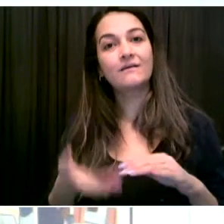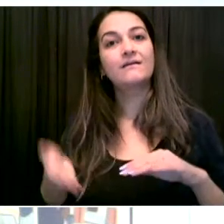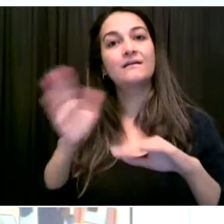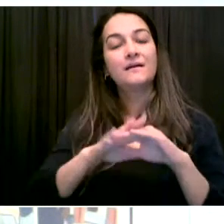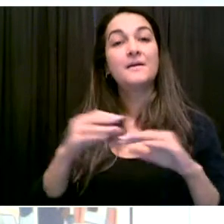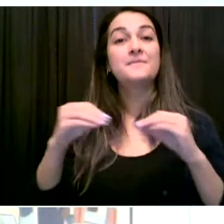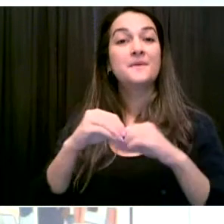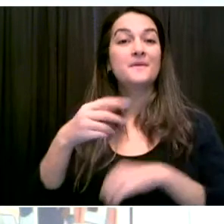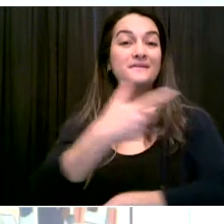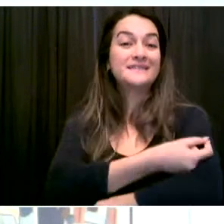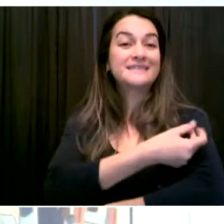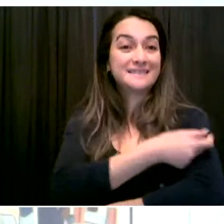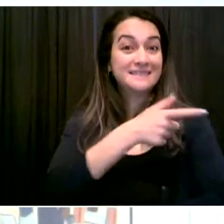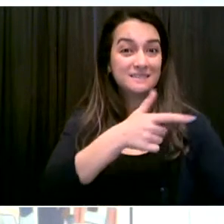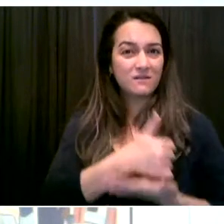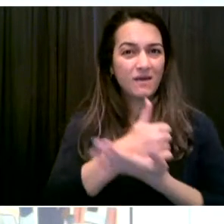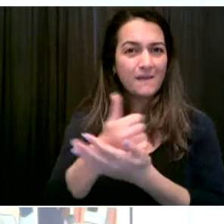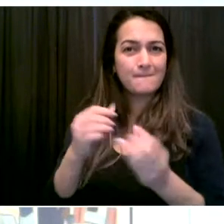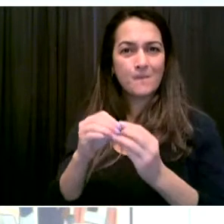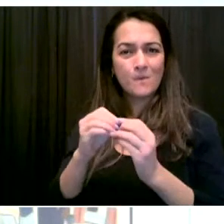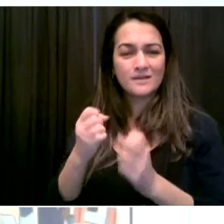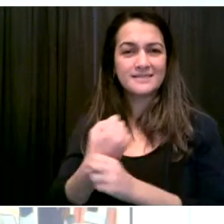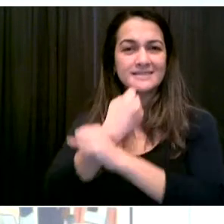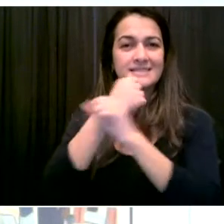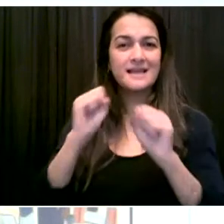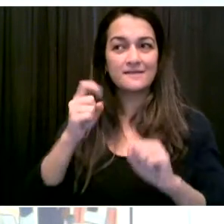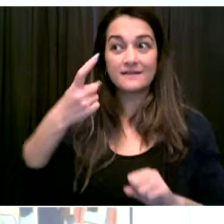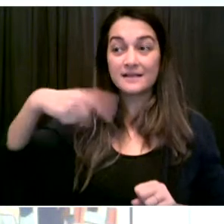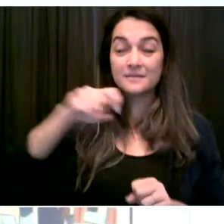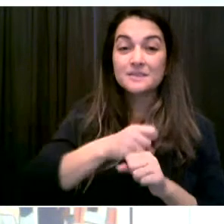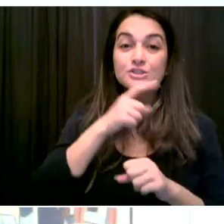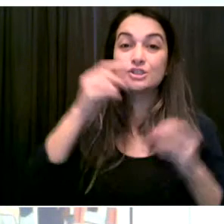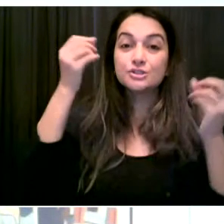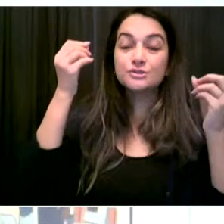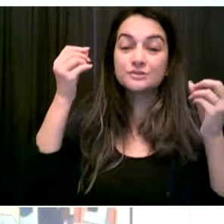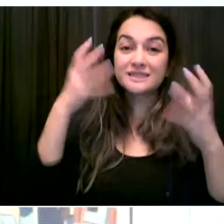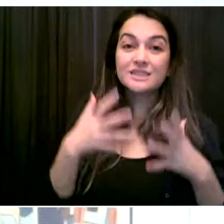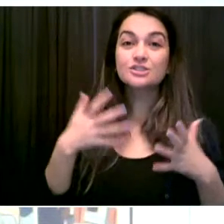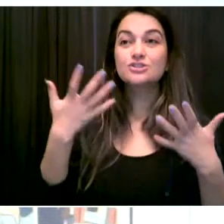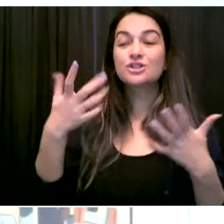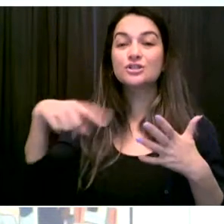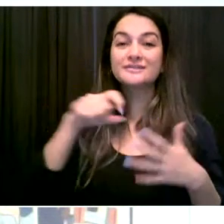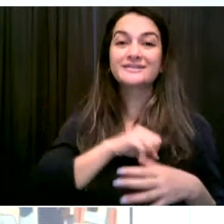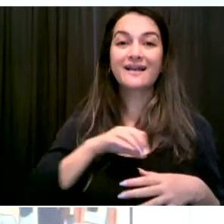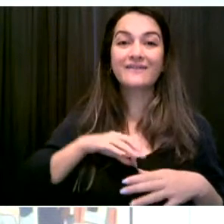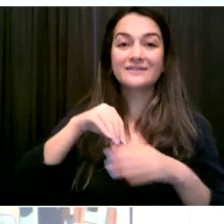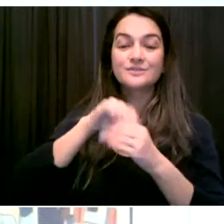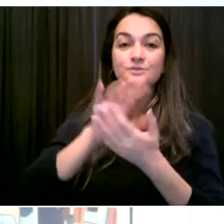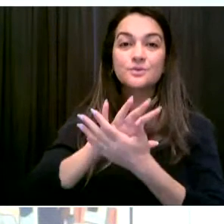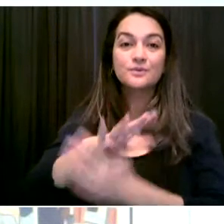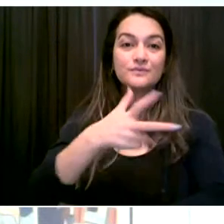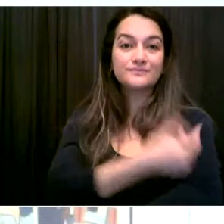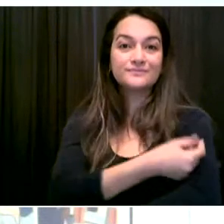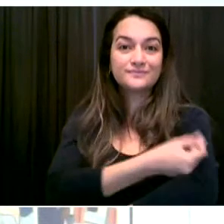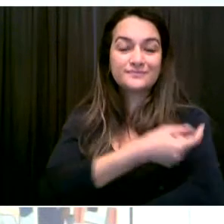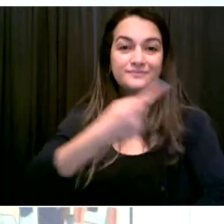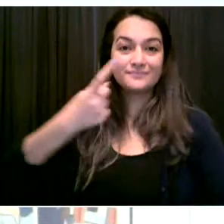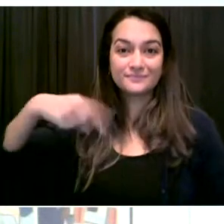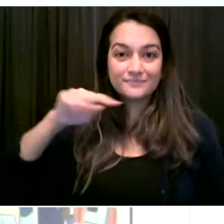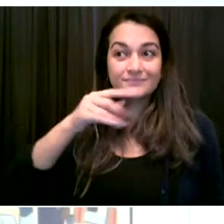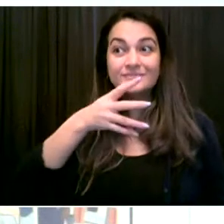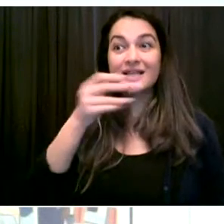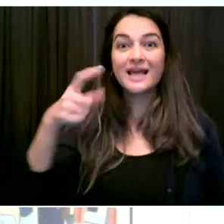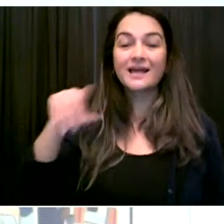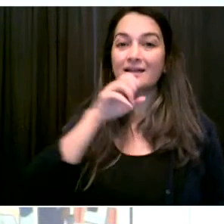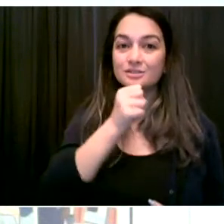possible. For those who are 12 and up, ensuring that they get vaccinated before school. And I do want to urge and encourage